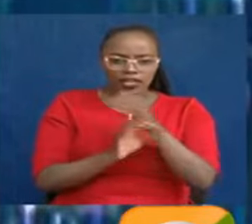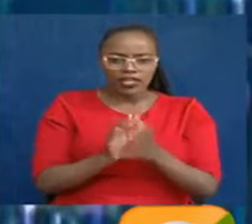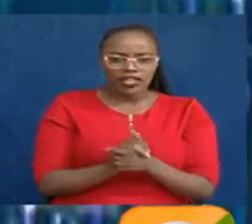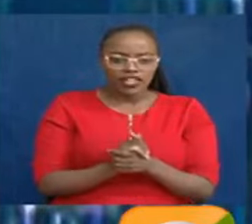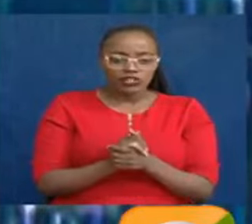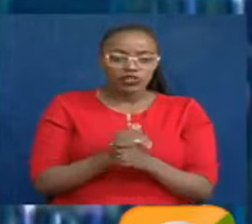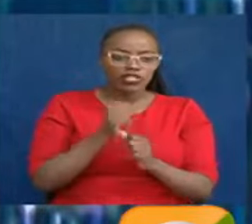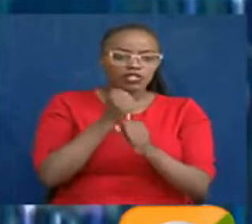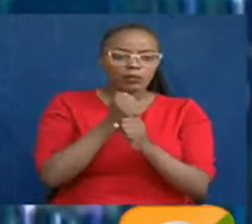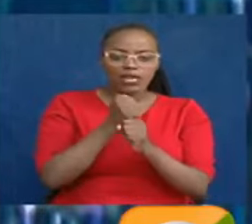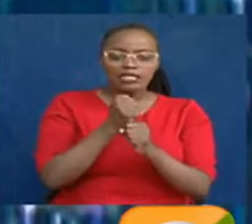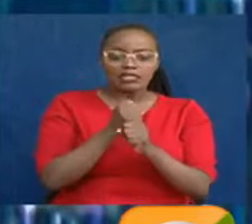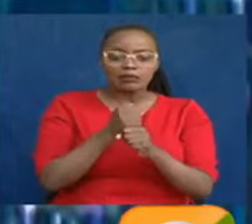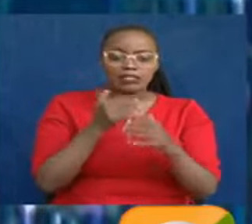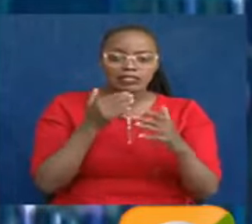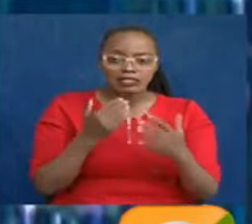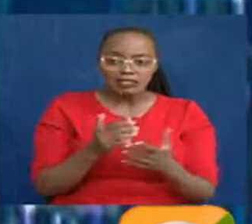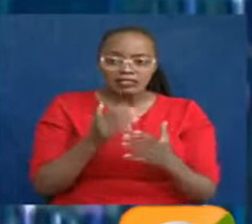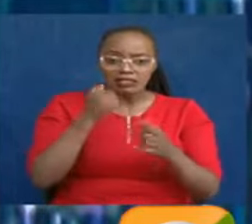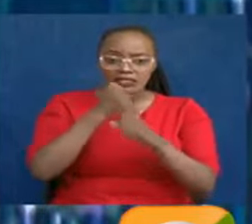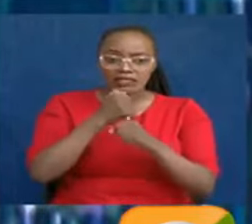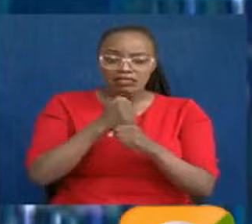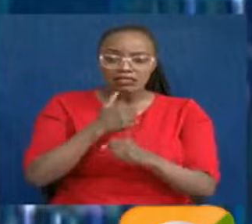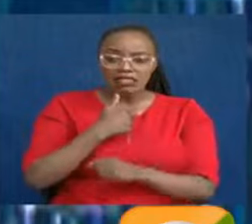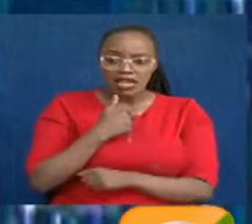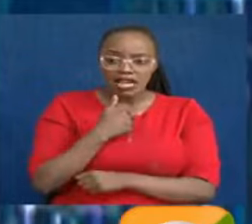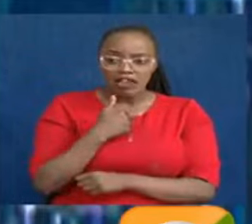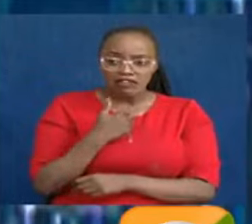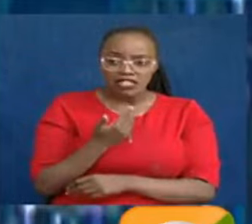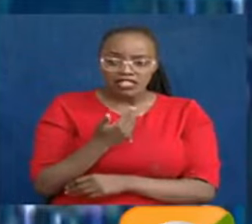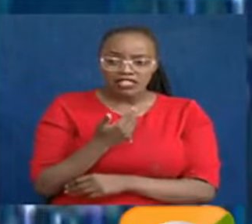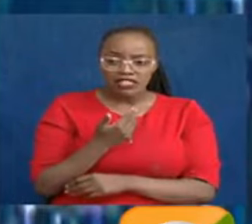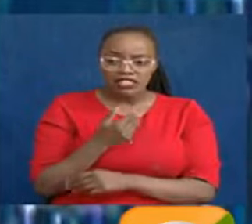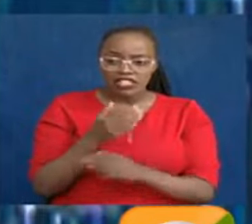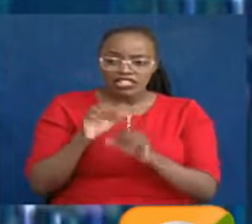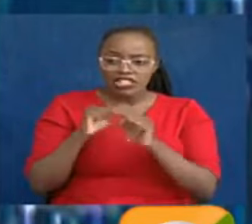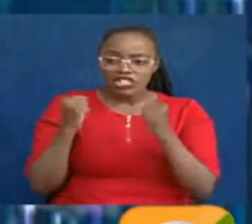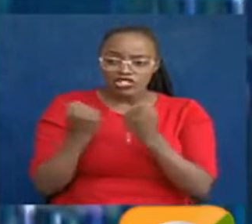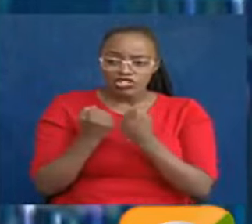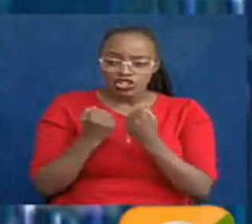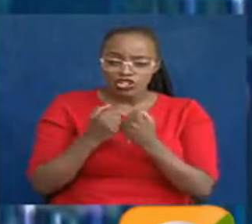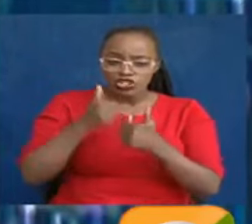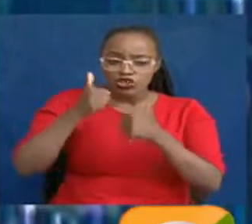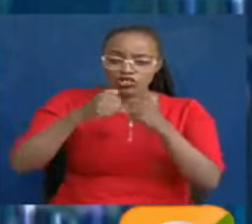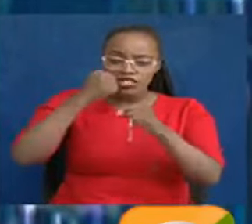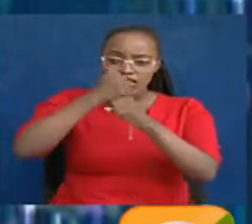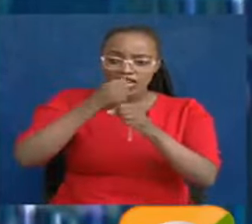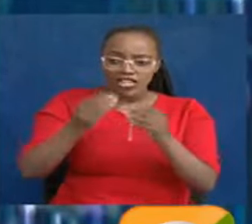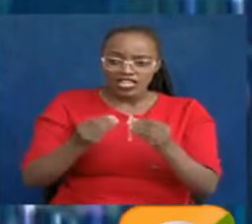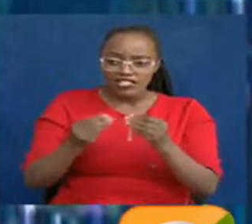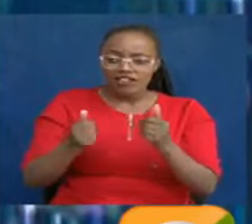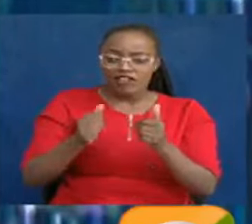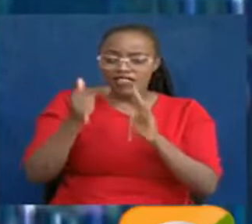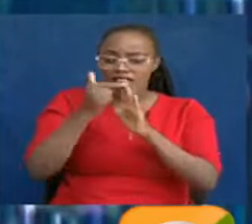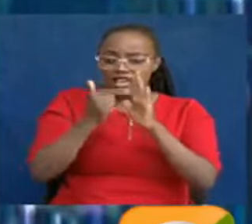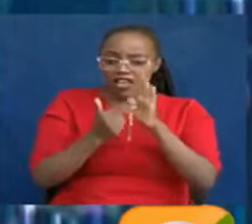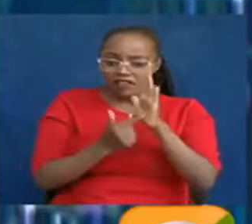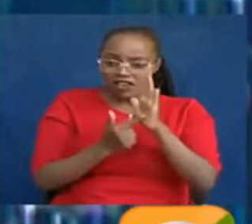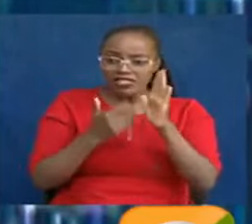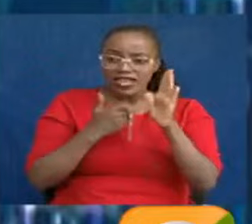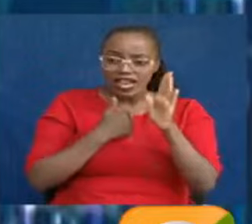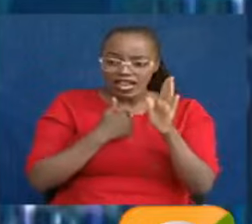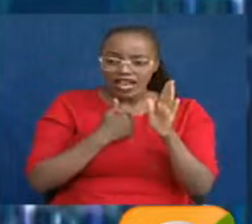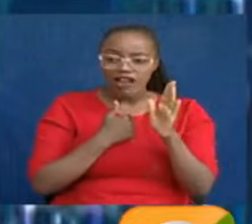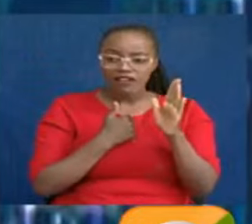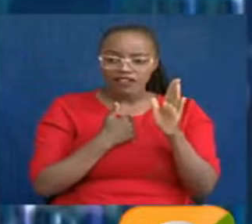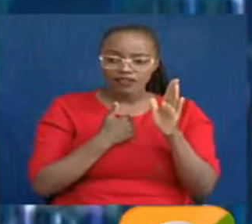with local partners to see how do we roll out that solutions to make sure that we can address that kind of challenges. And we look at